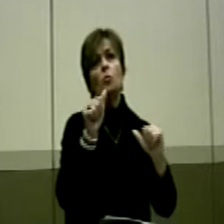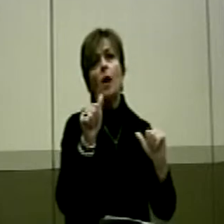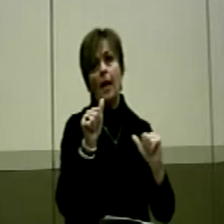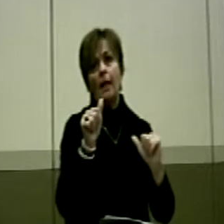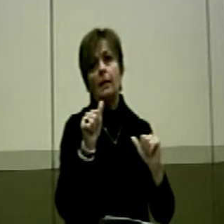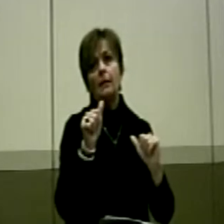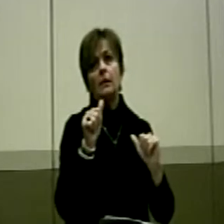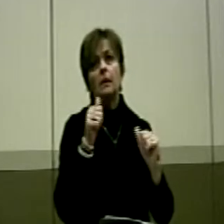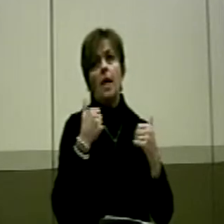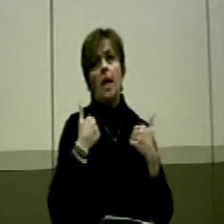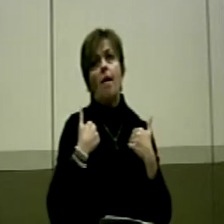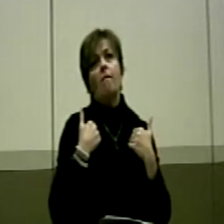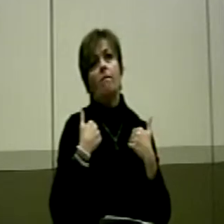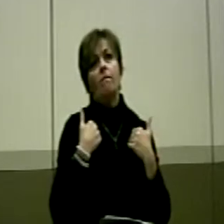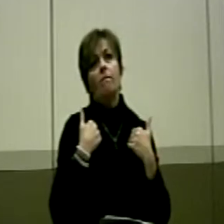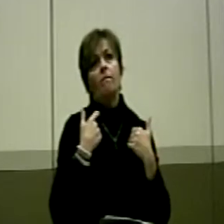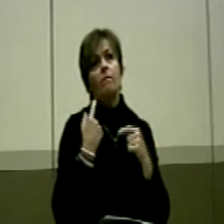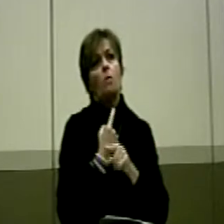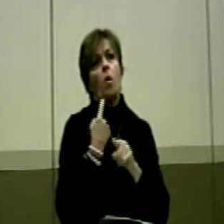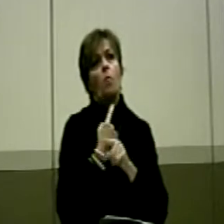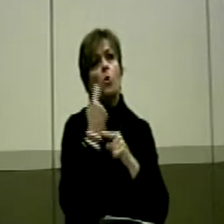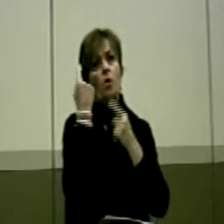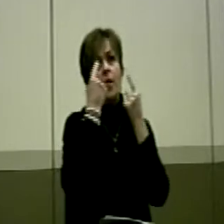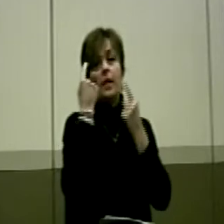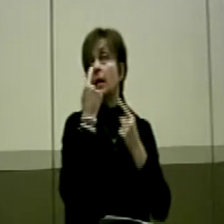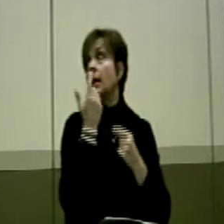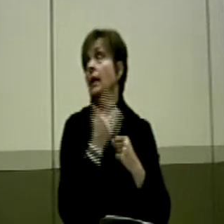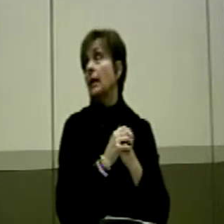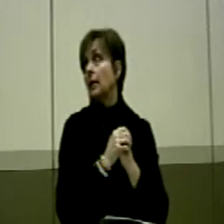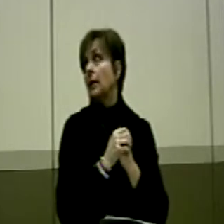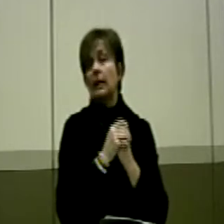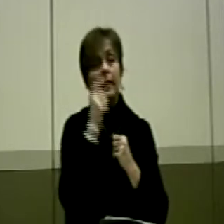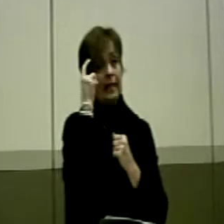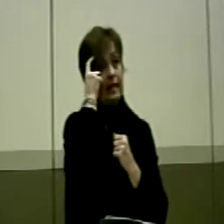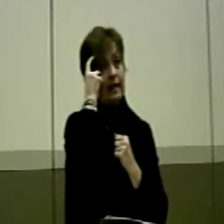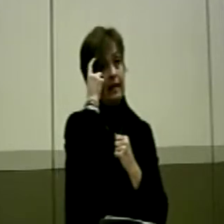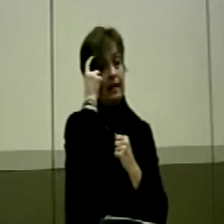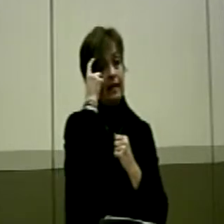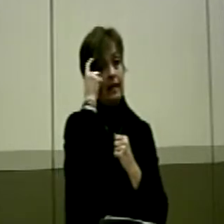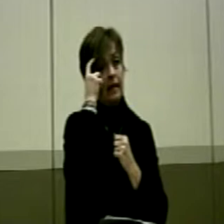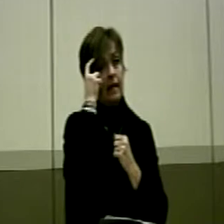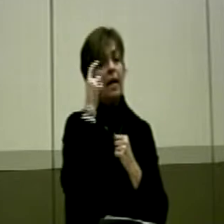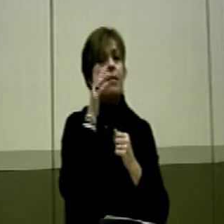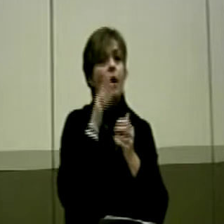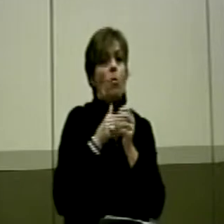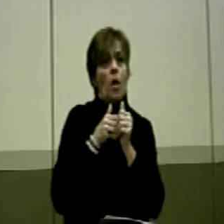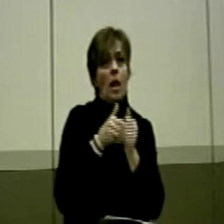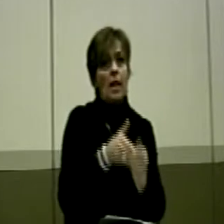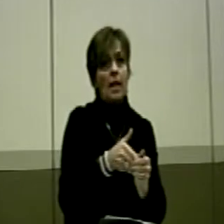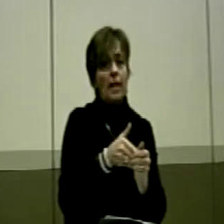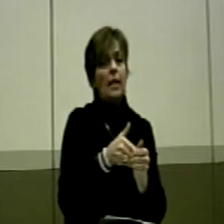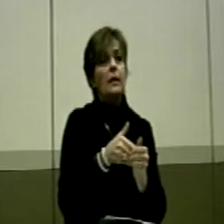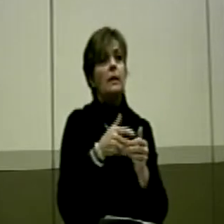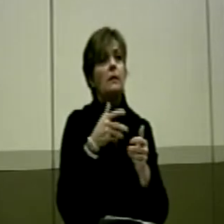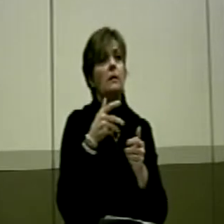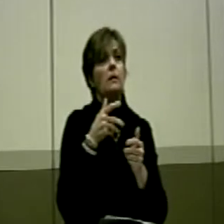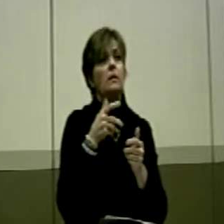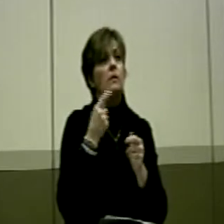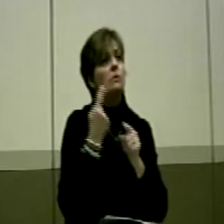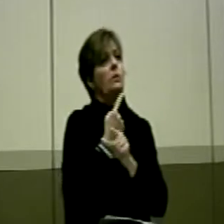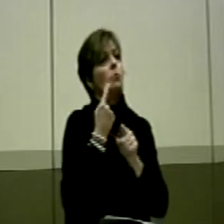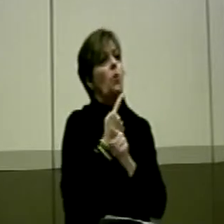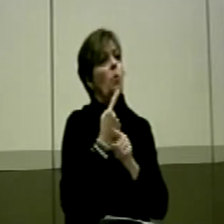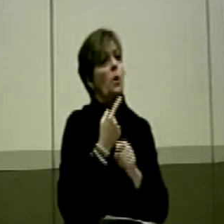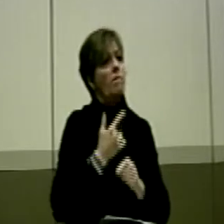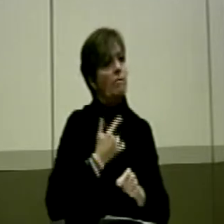thinking up here, appropriate thinking, that's going to lead to appropriate feelings and then appropriate behaviors, So